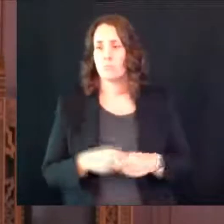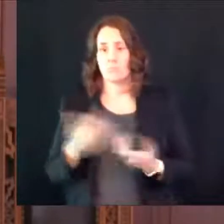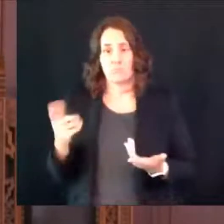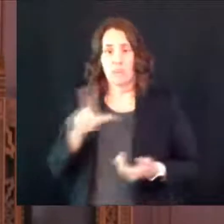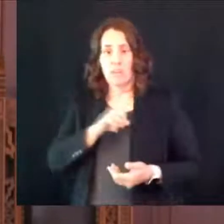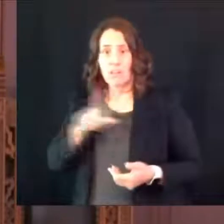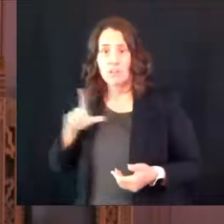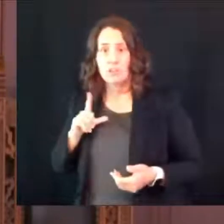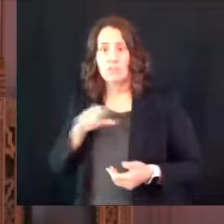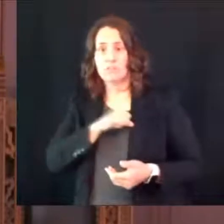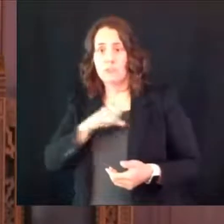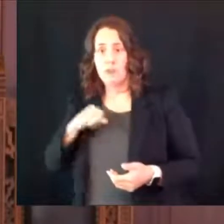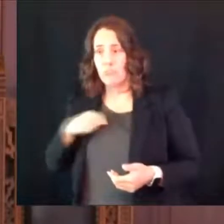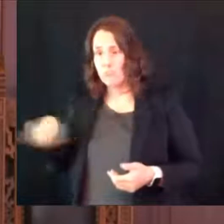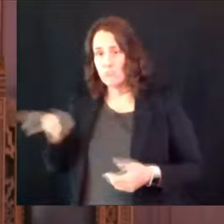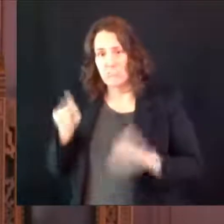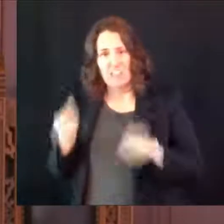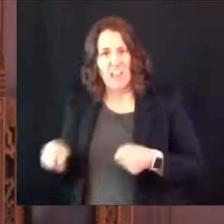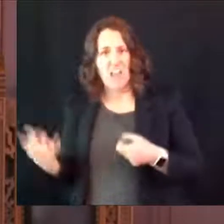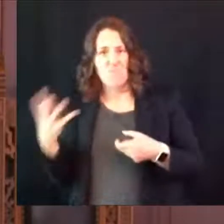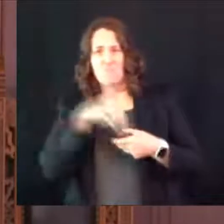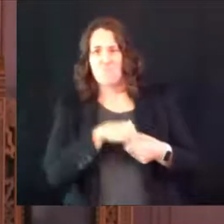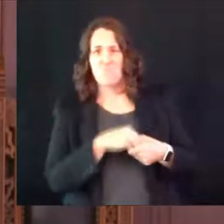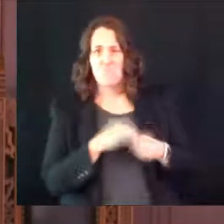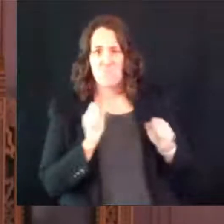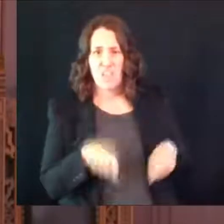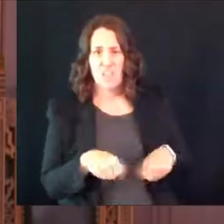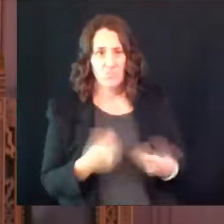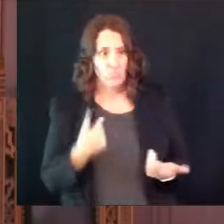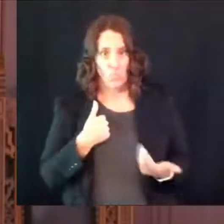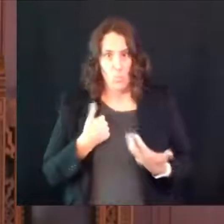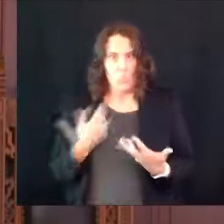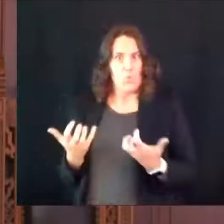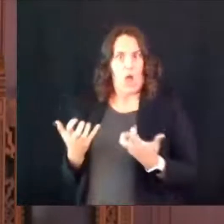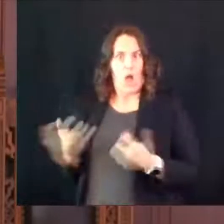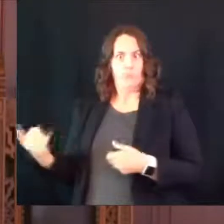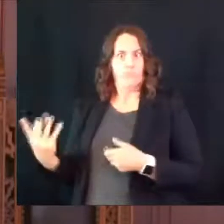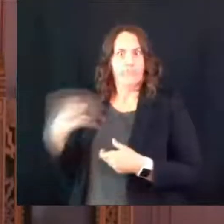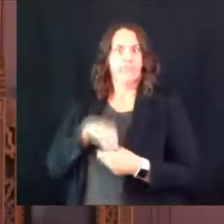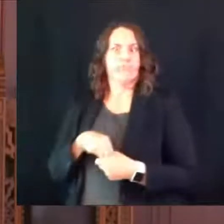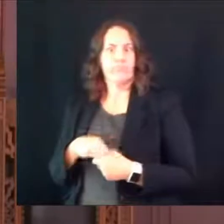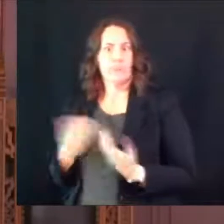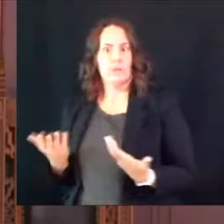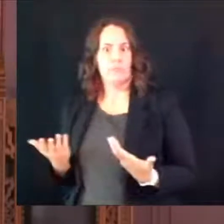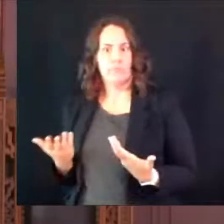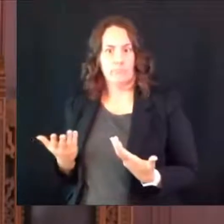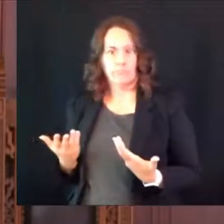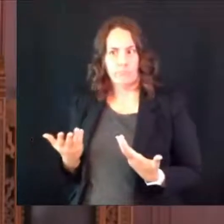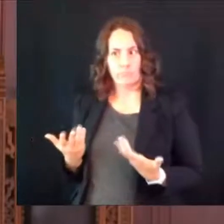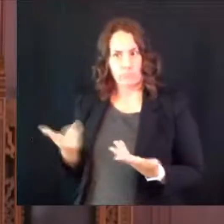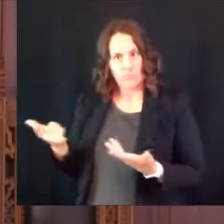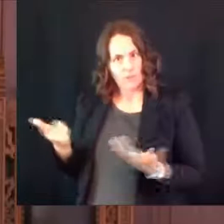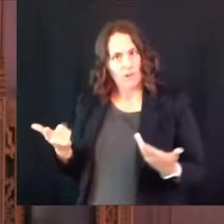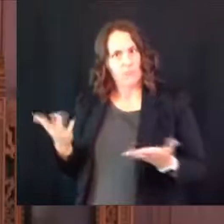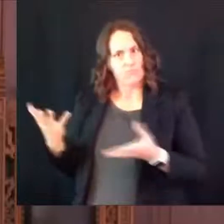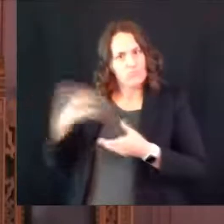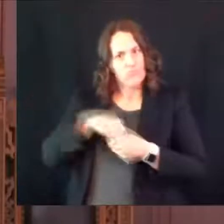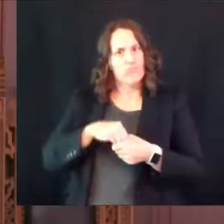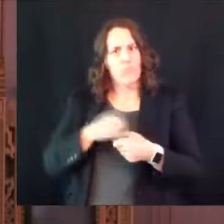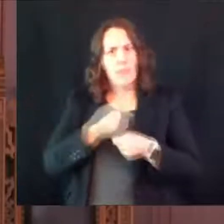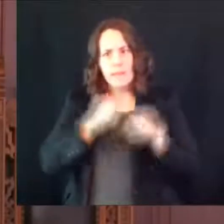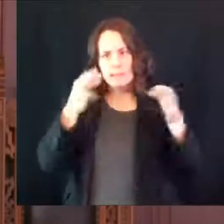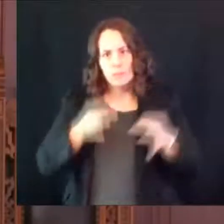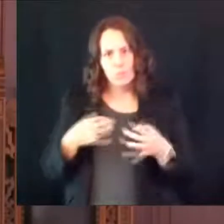their plan is when the Safer at Home order was ended by the Supreme Court.